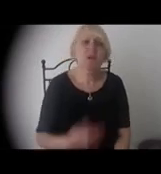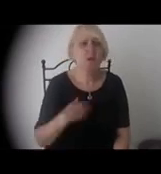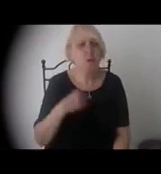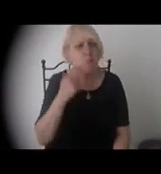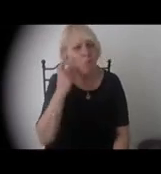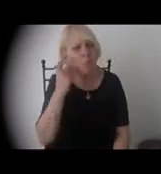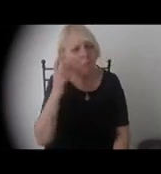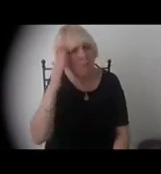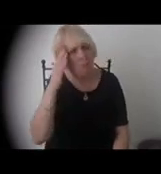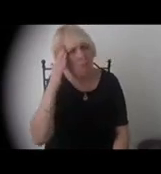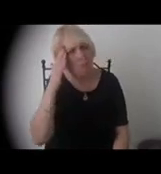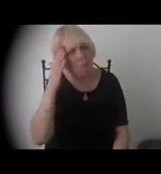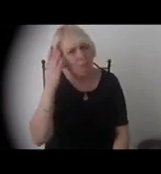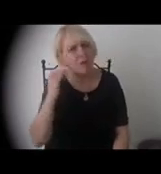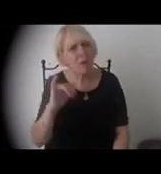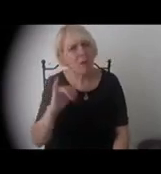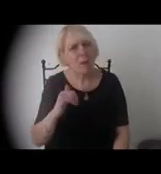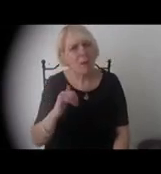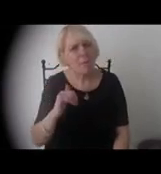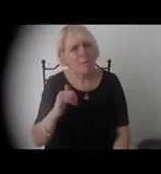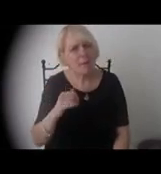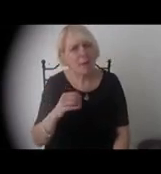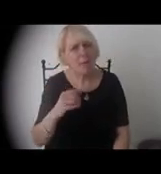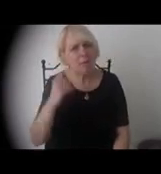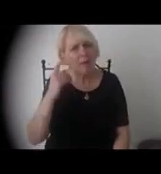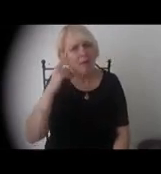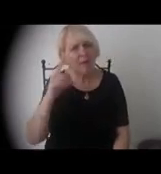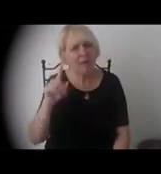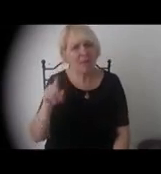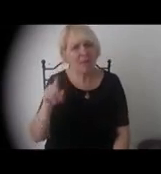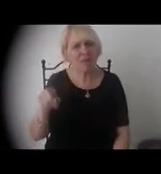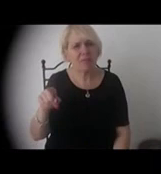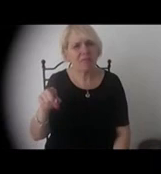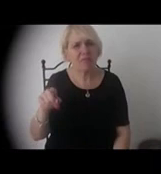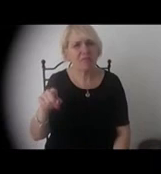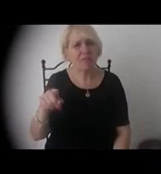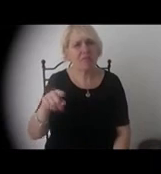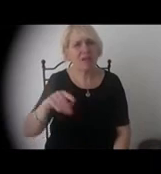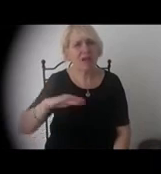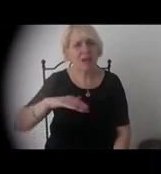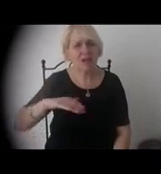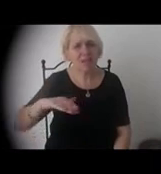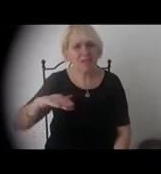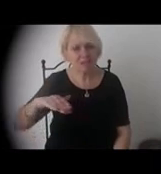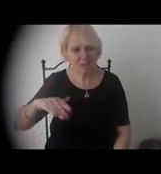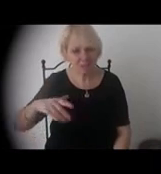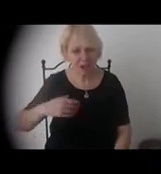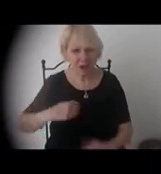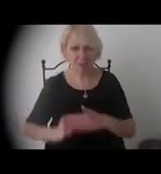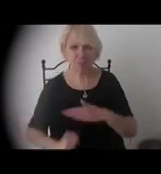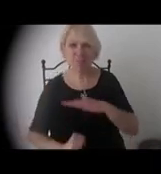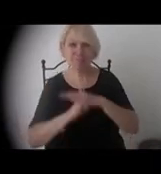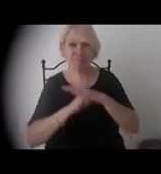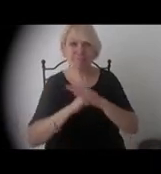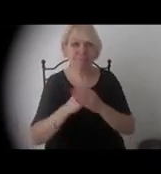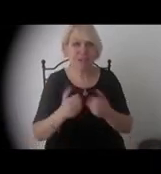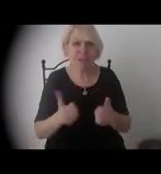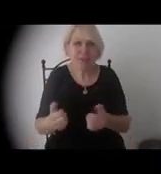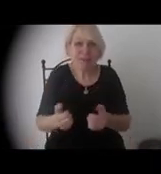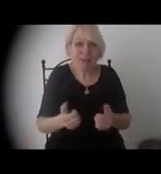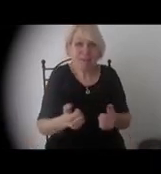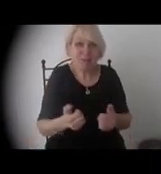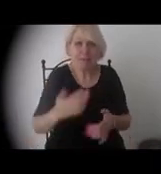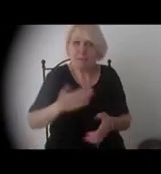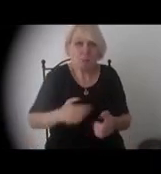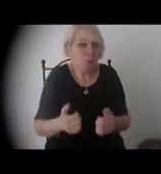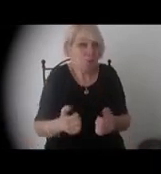this child has finally hit saturation with online gaming, which we didn't know was possible before the pandemic. So perhaps this is a young